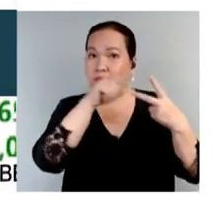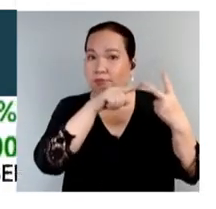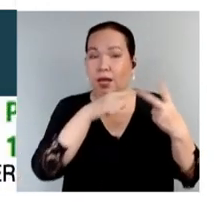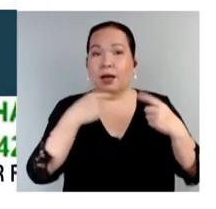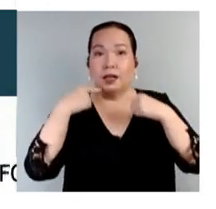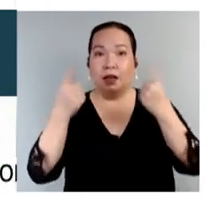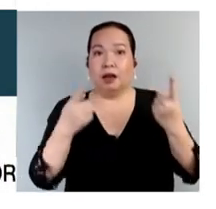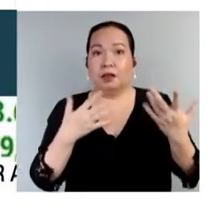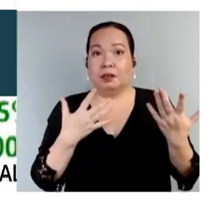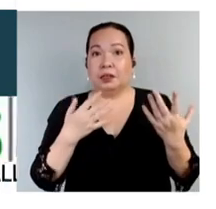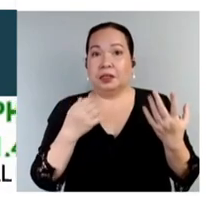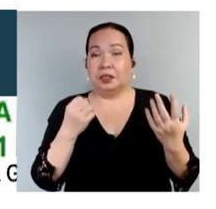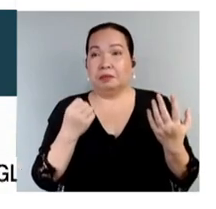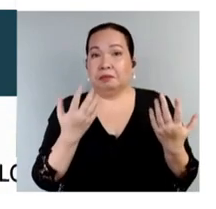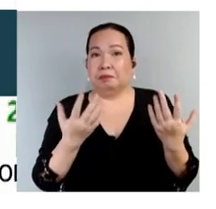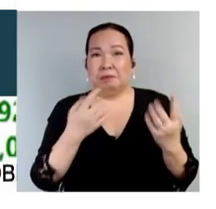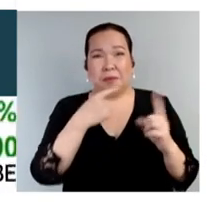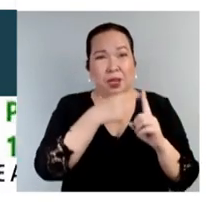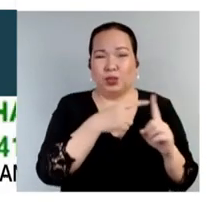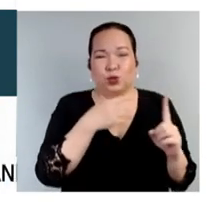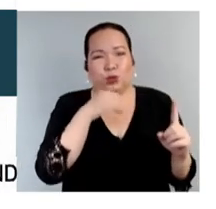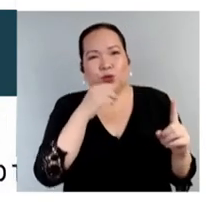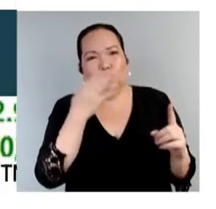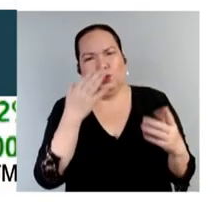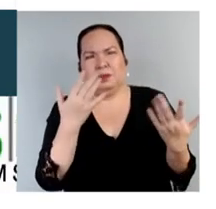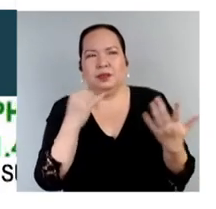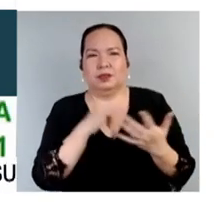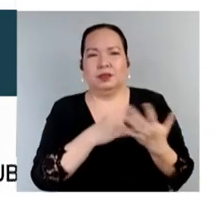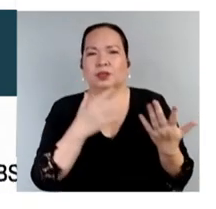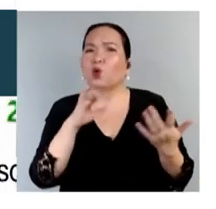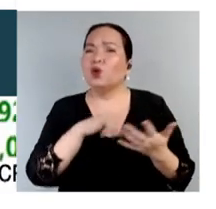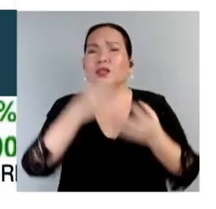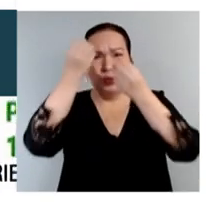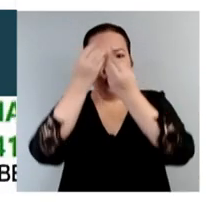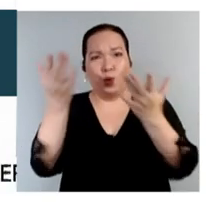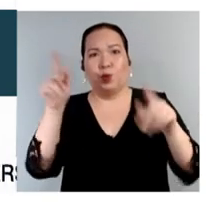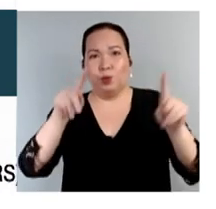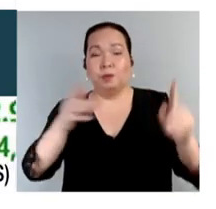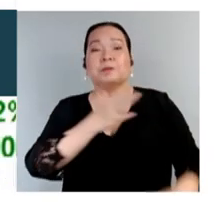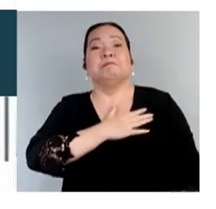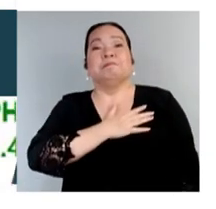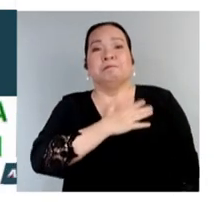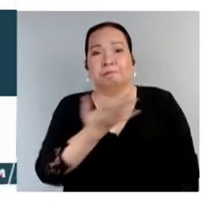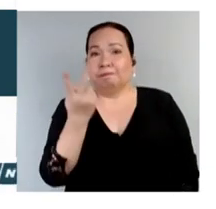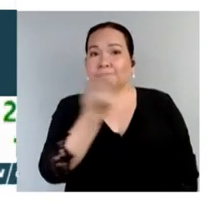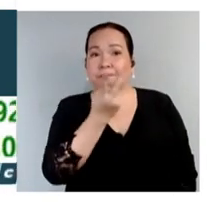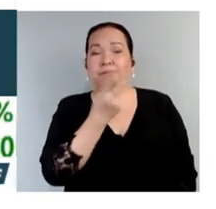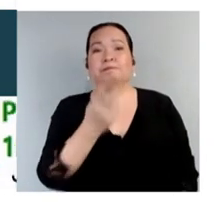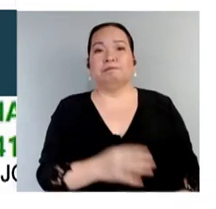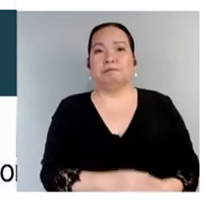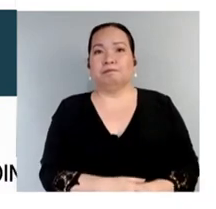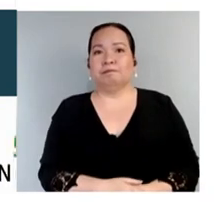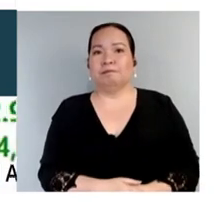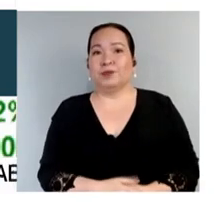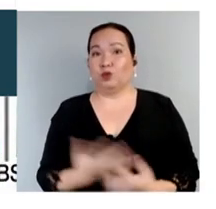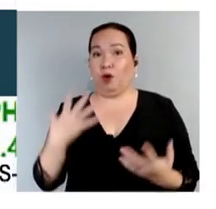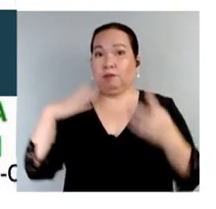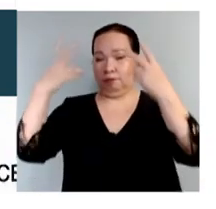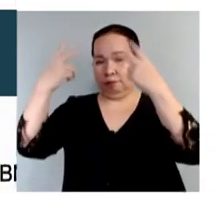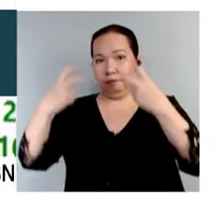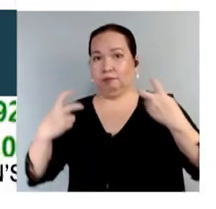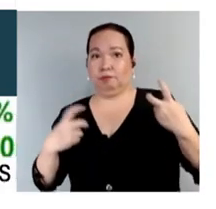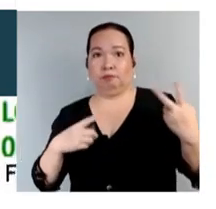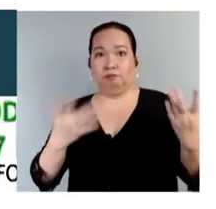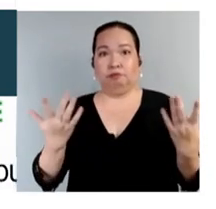a plus for them. It's as if telling the people that they're willing to be scrutinized and